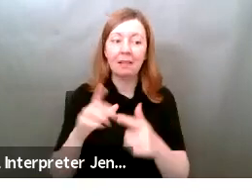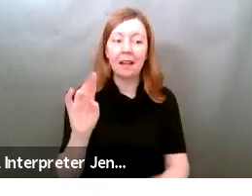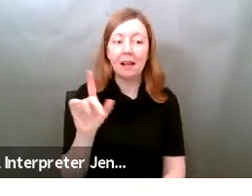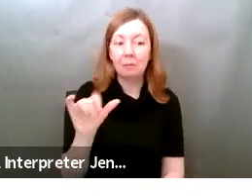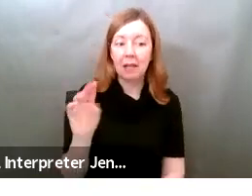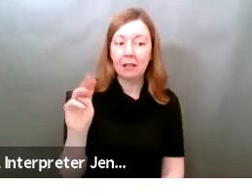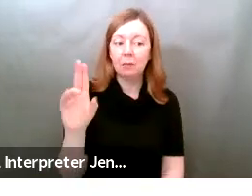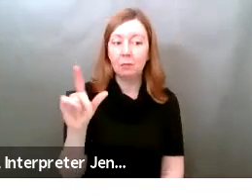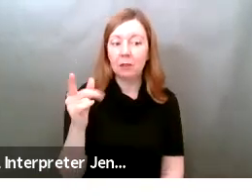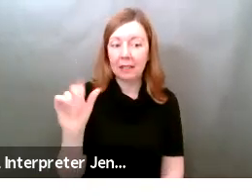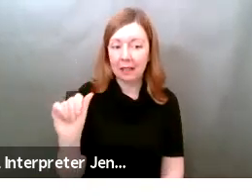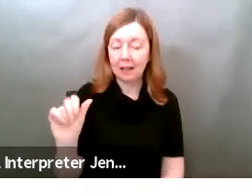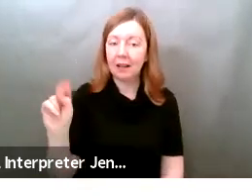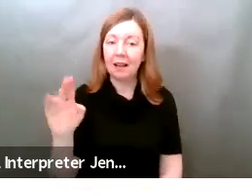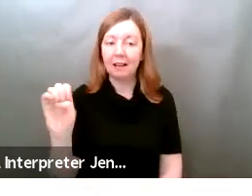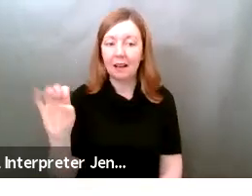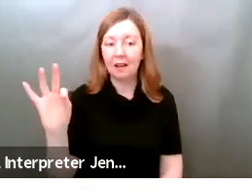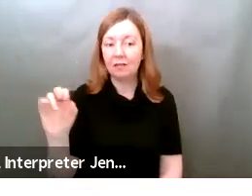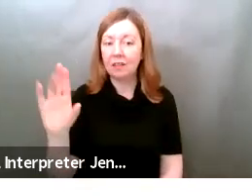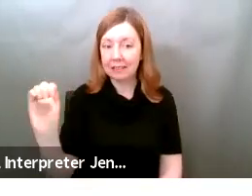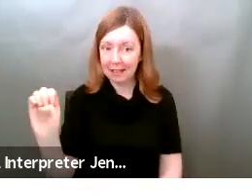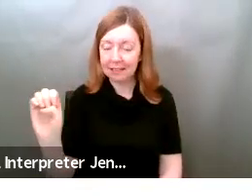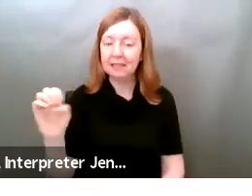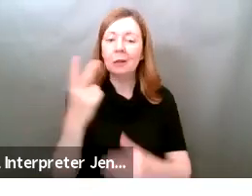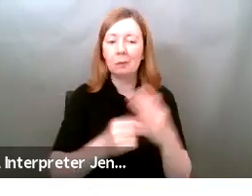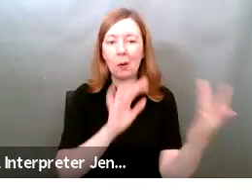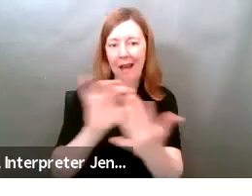Mulageta and Niall Fawcett, who are outreach specialists.